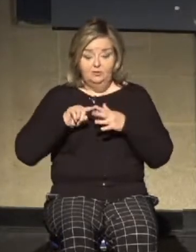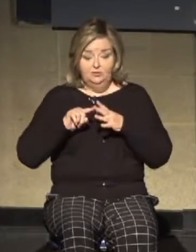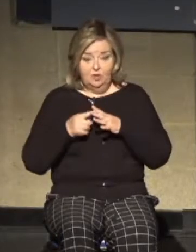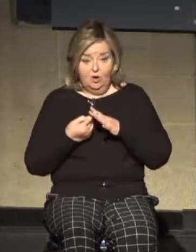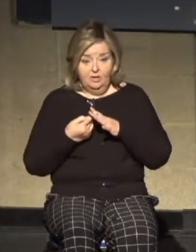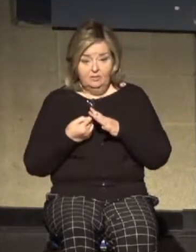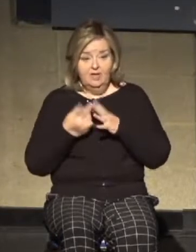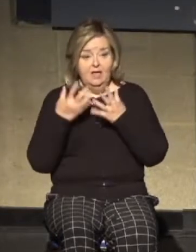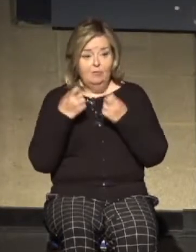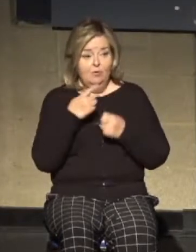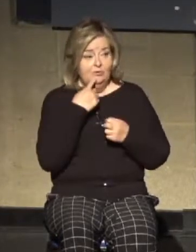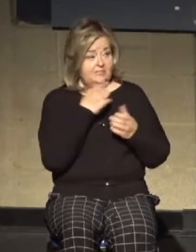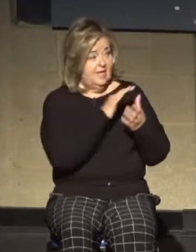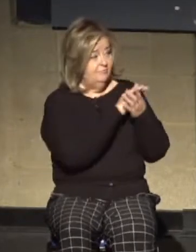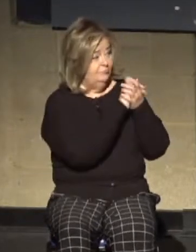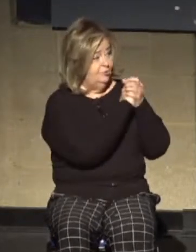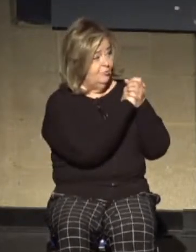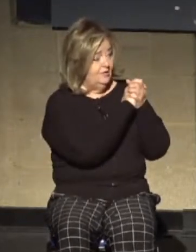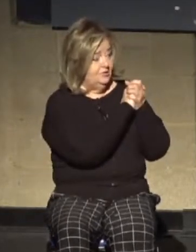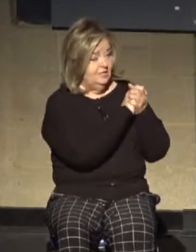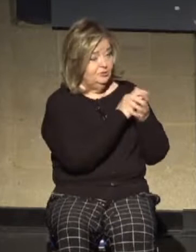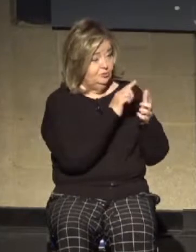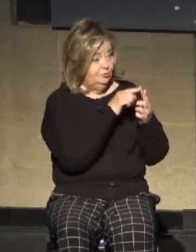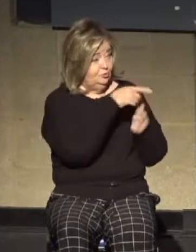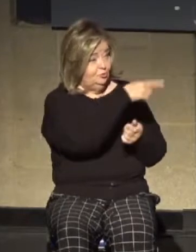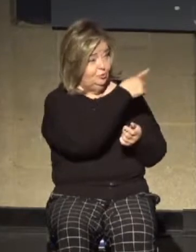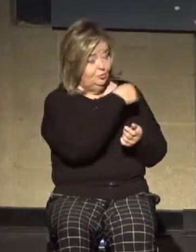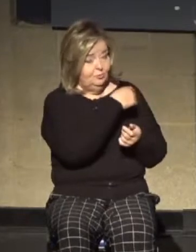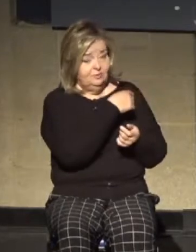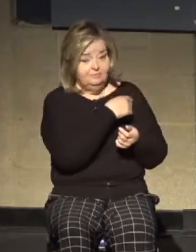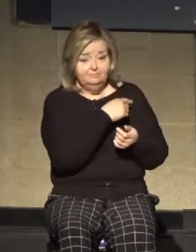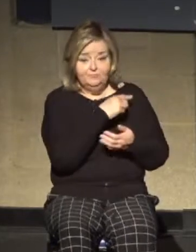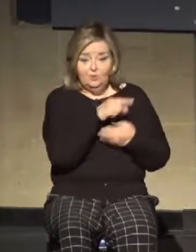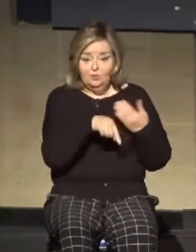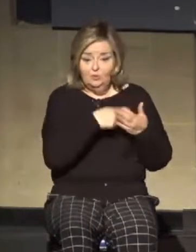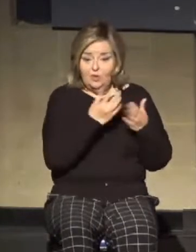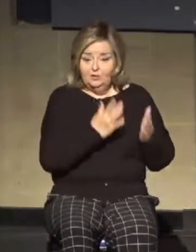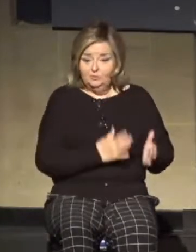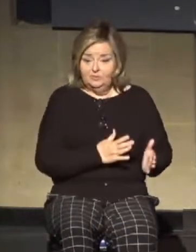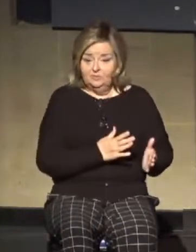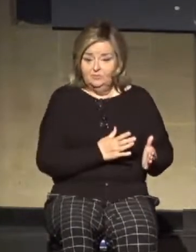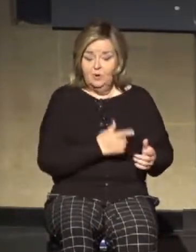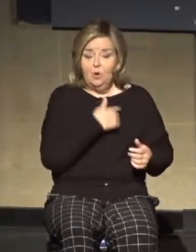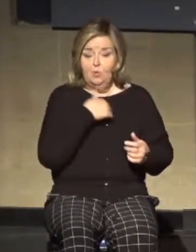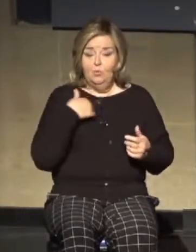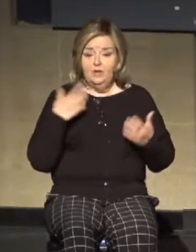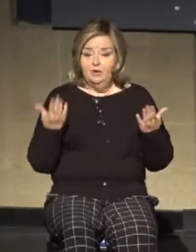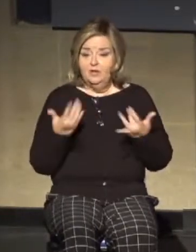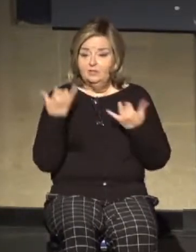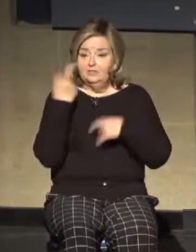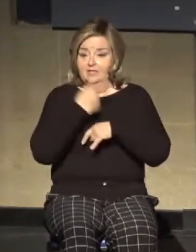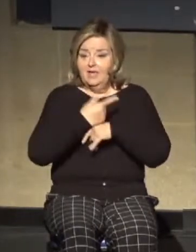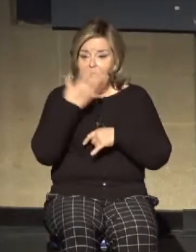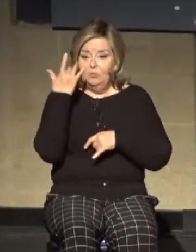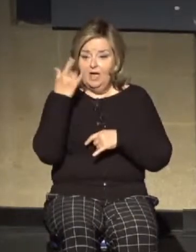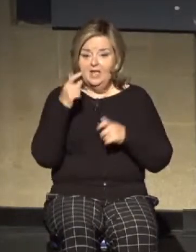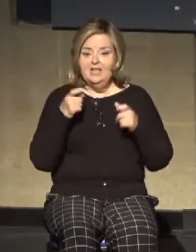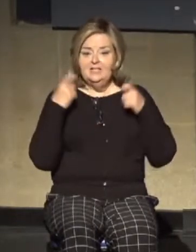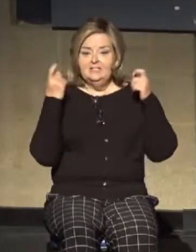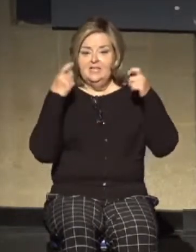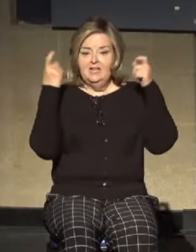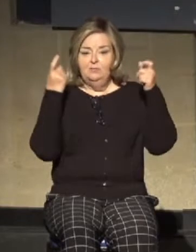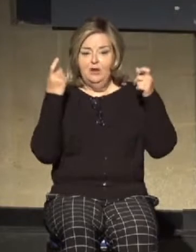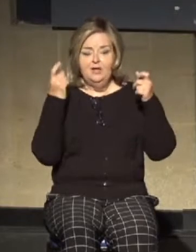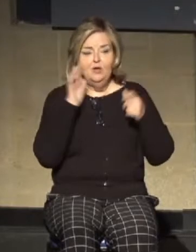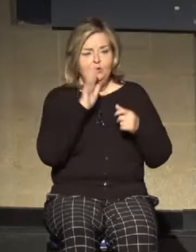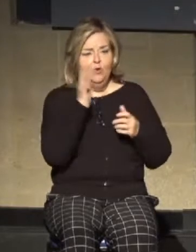say congratulations to you, graduates. We are here today to celebrate your